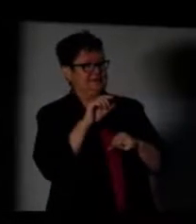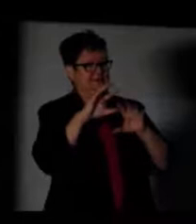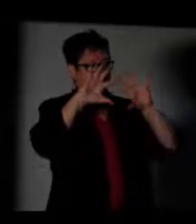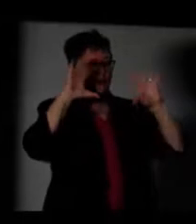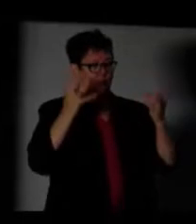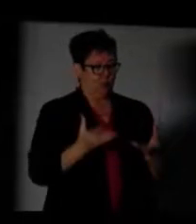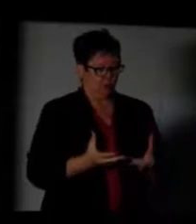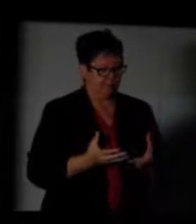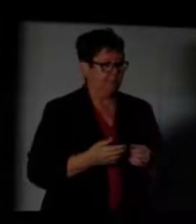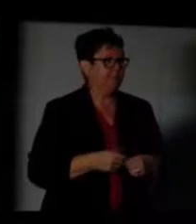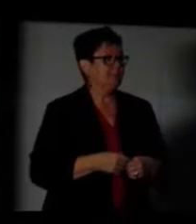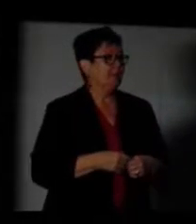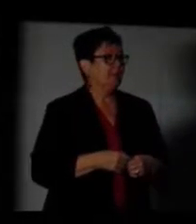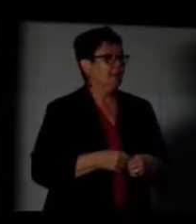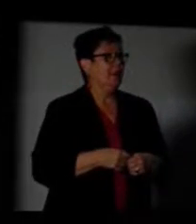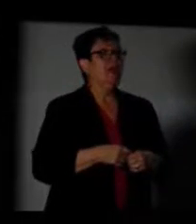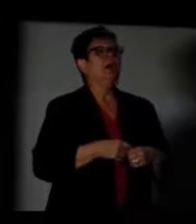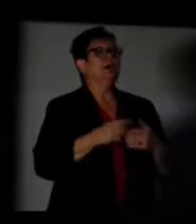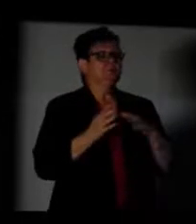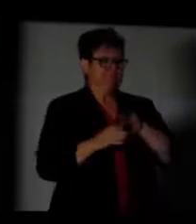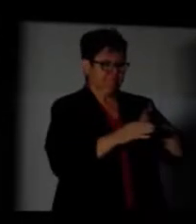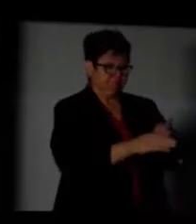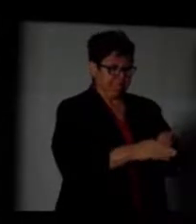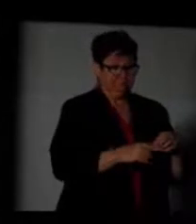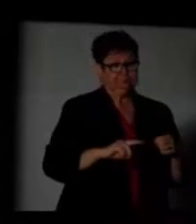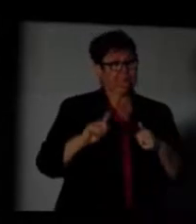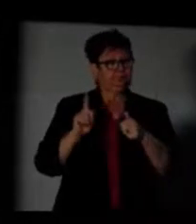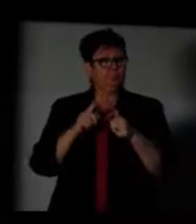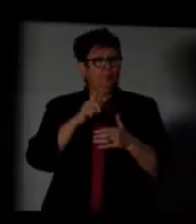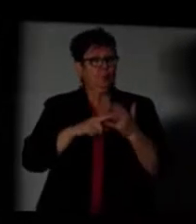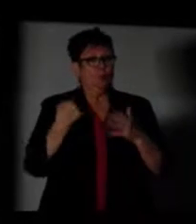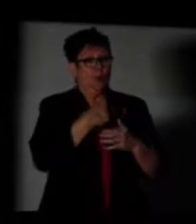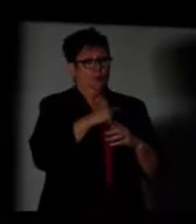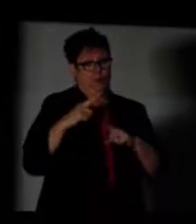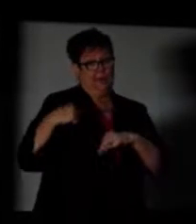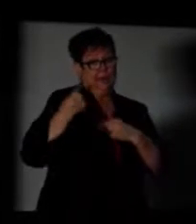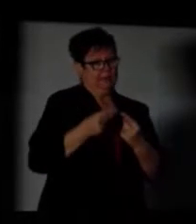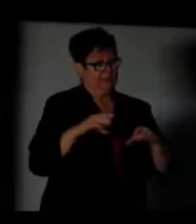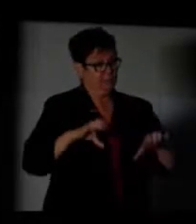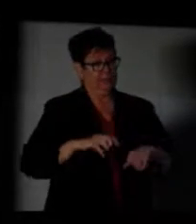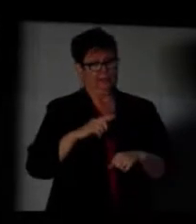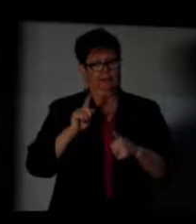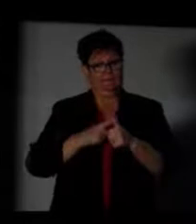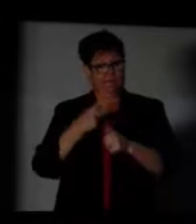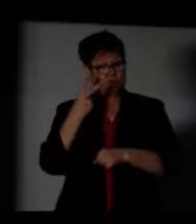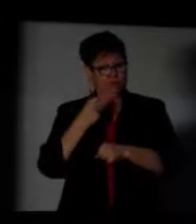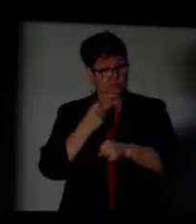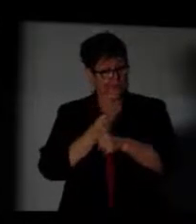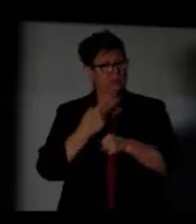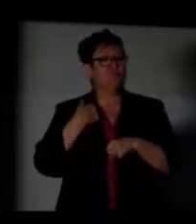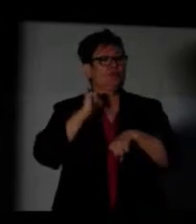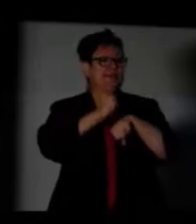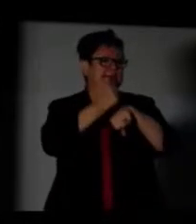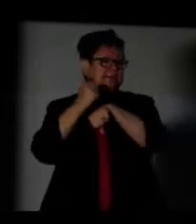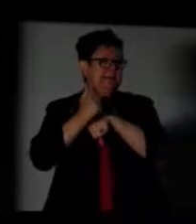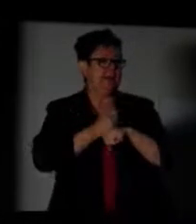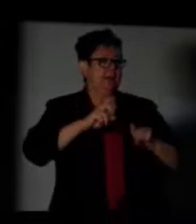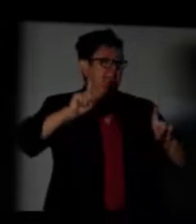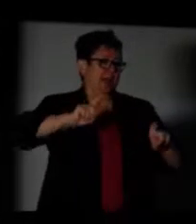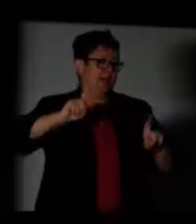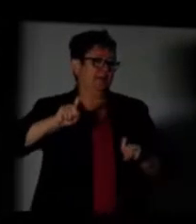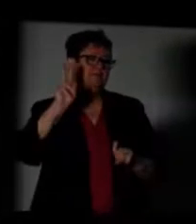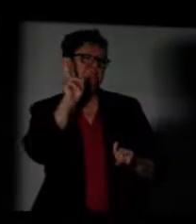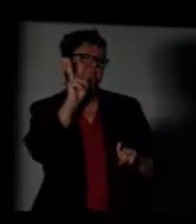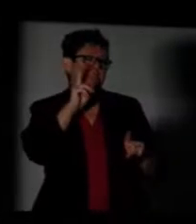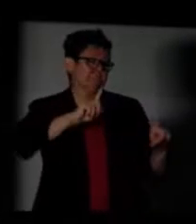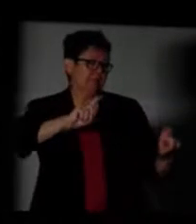So what have we been doing? In that first 2-year period, we set up a lot of pilot digitization projects, as we call them. This